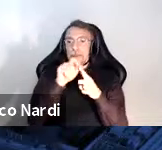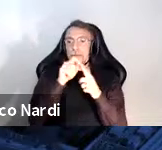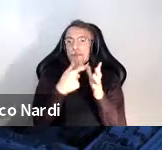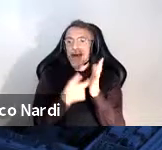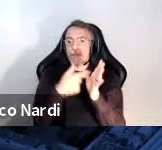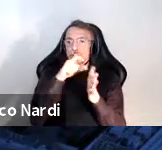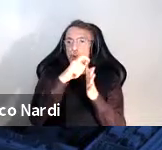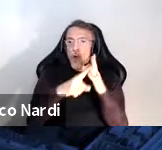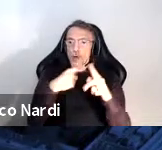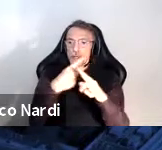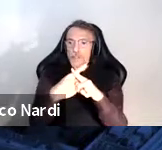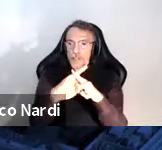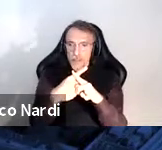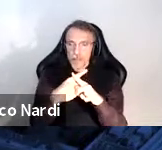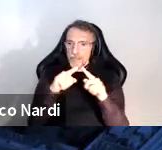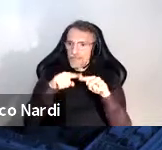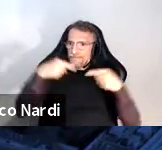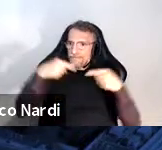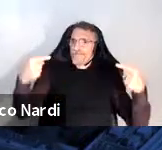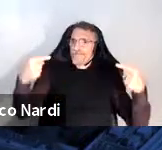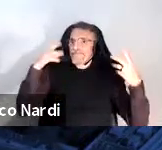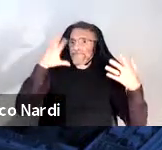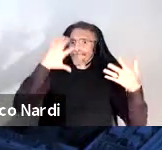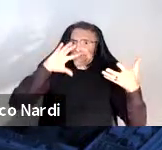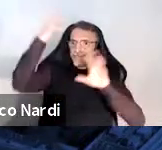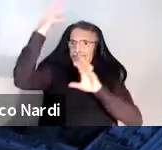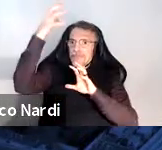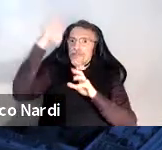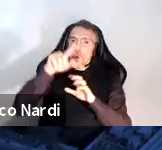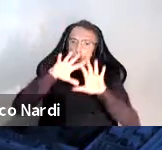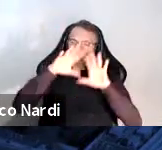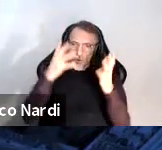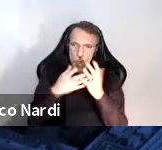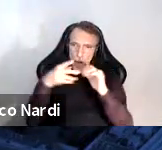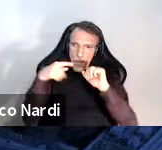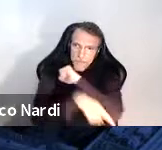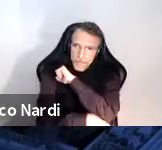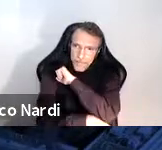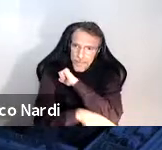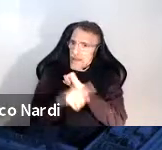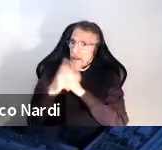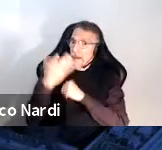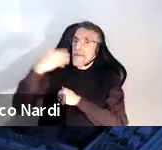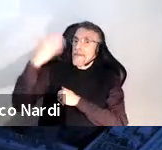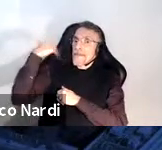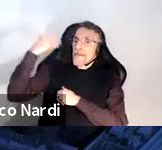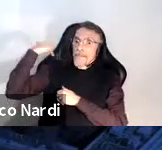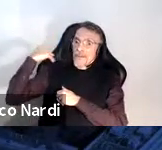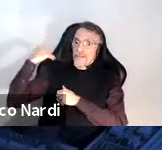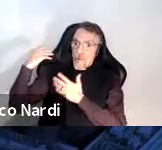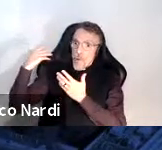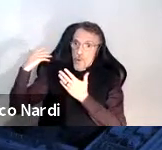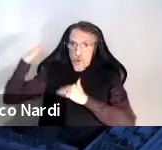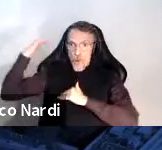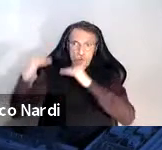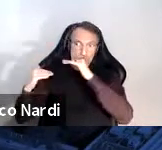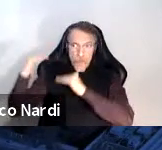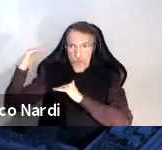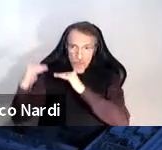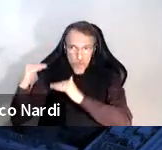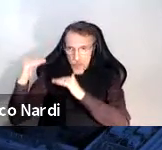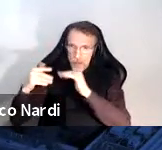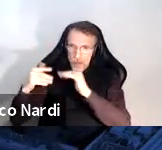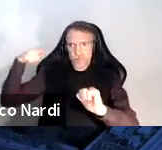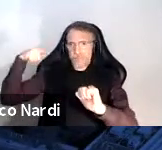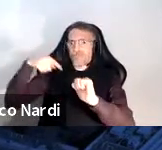It is now common ground that global debt has reached historically unprecedented levels in